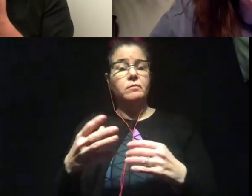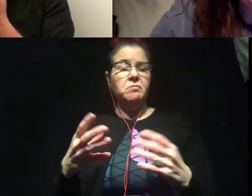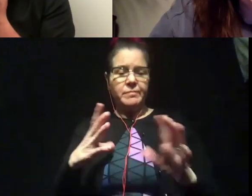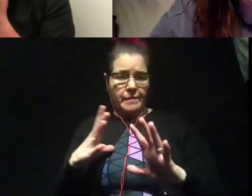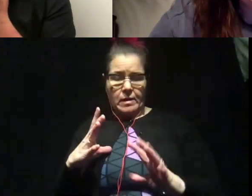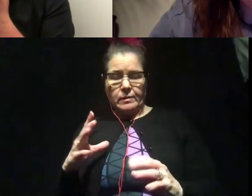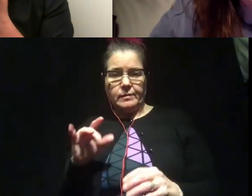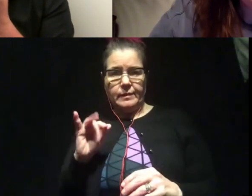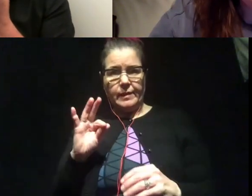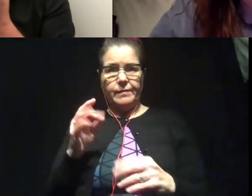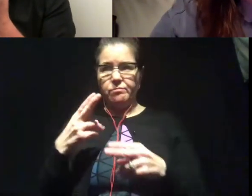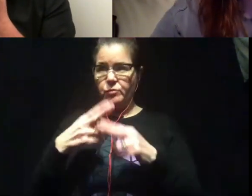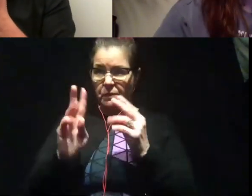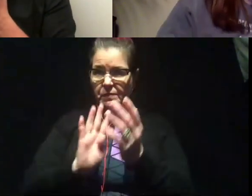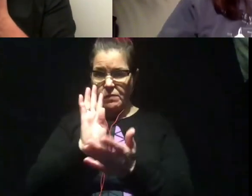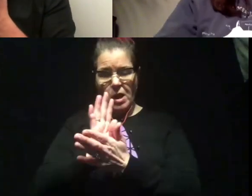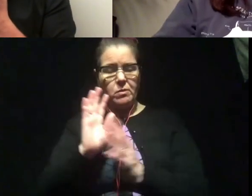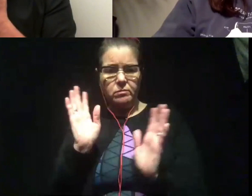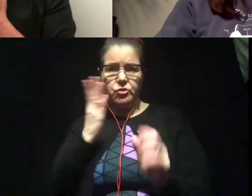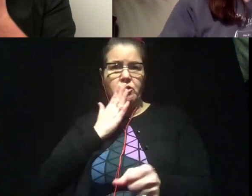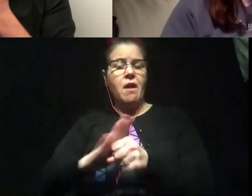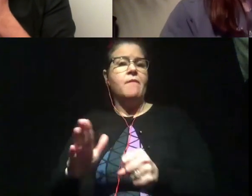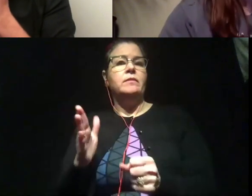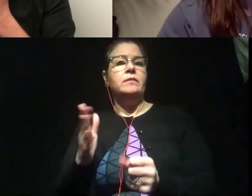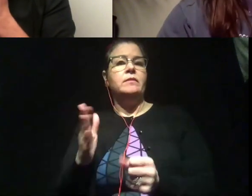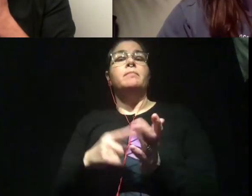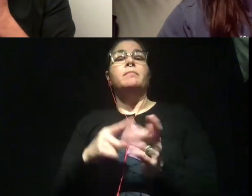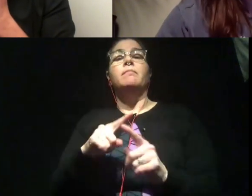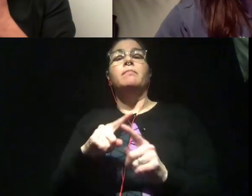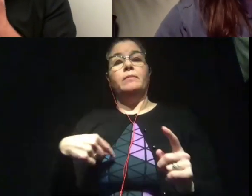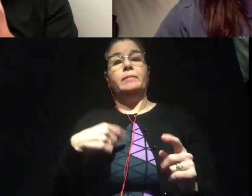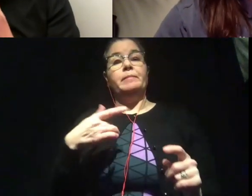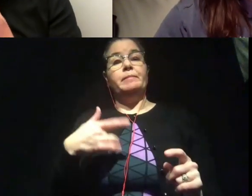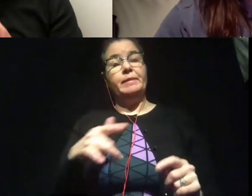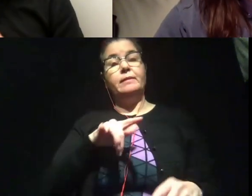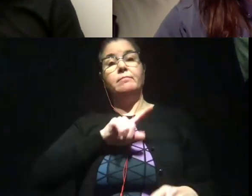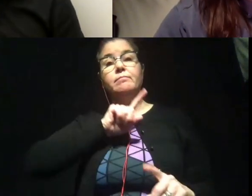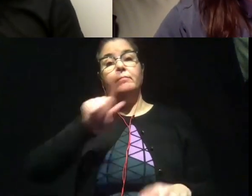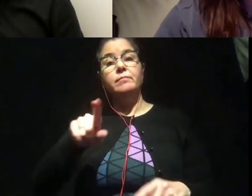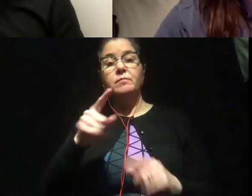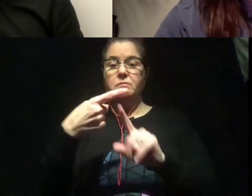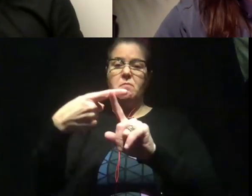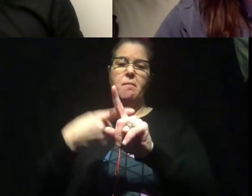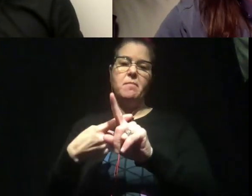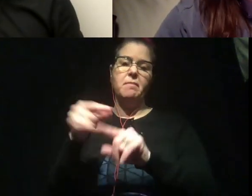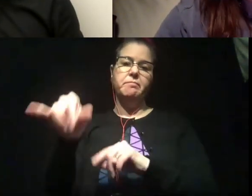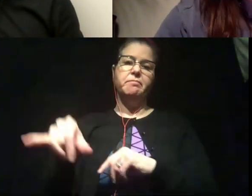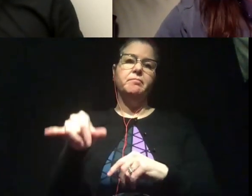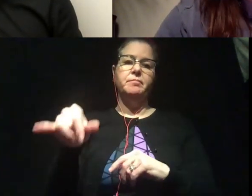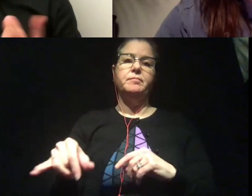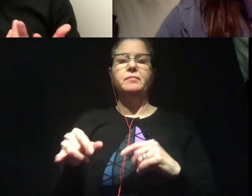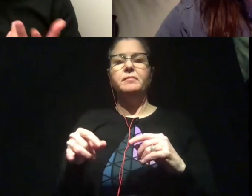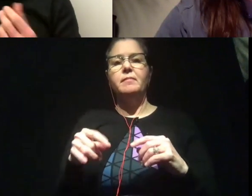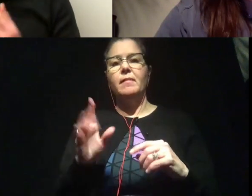if you only need to be there 4 hours, that's what you do. We fly out onto the ice and we'll stay out on the ice for about a month. Our campaigns will